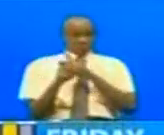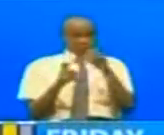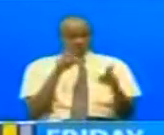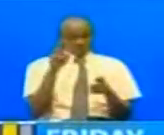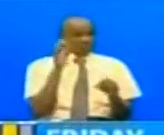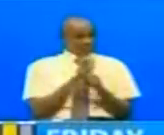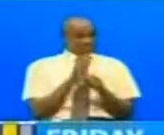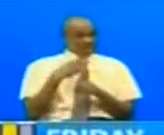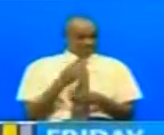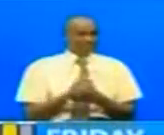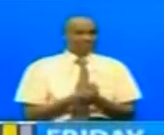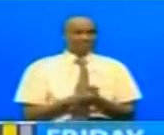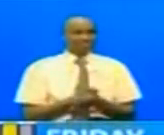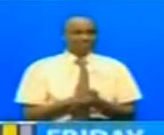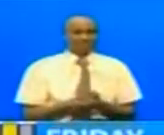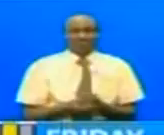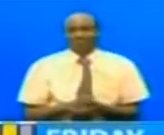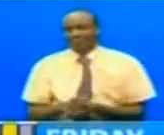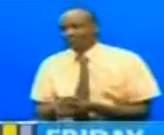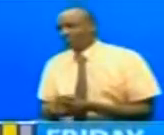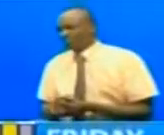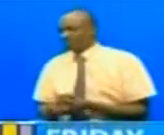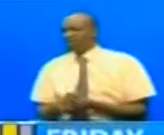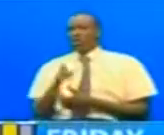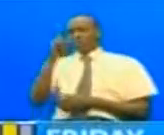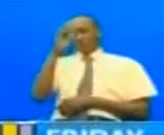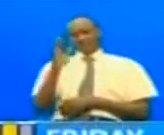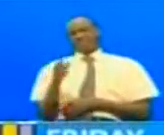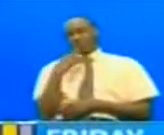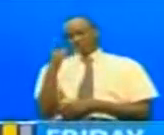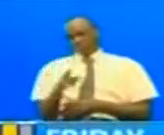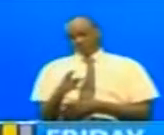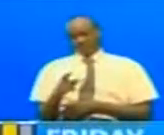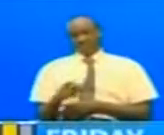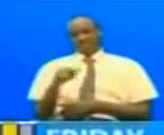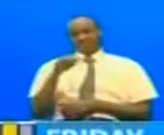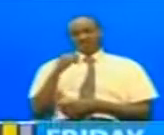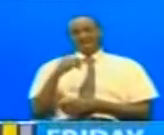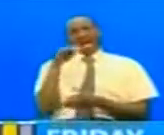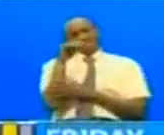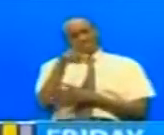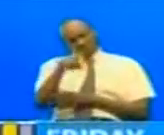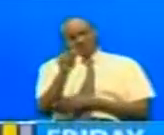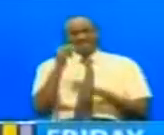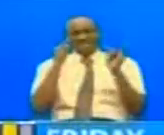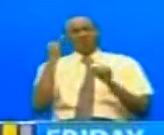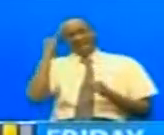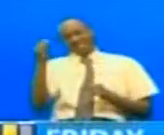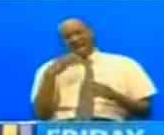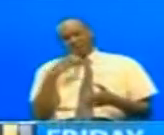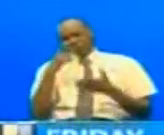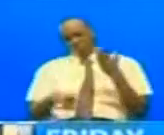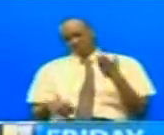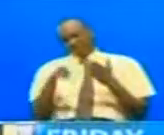in. Someone says that is JT. TI says, ask him what new ideas he has to push